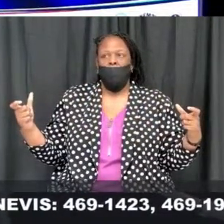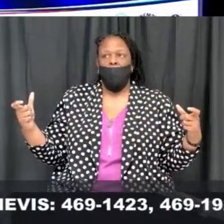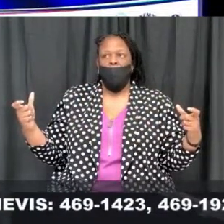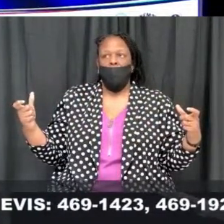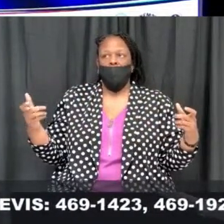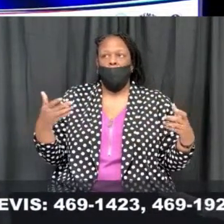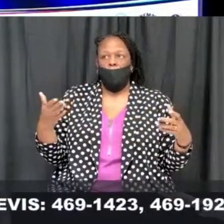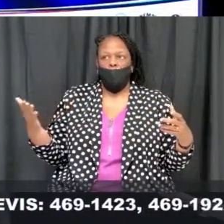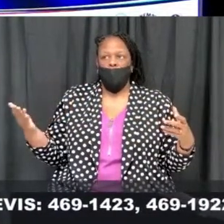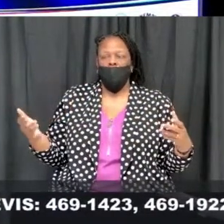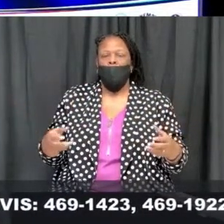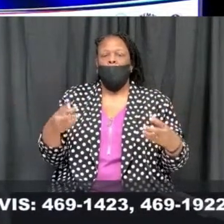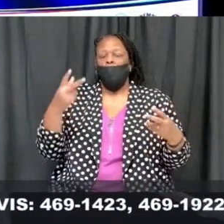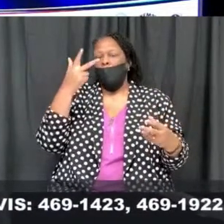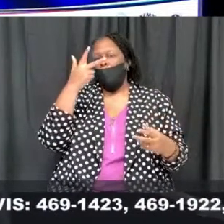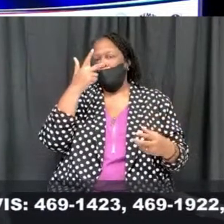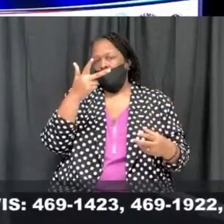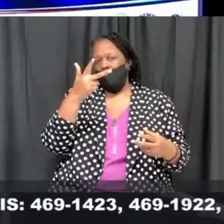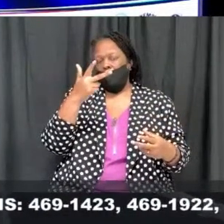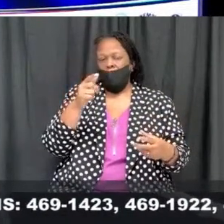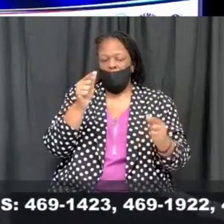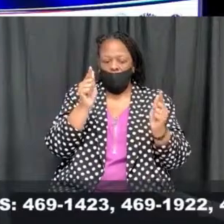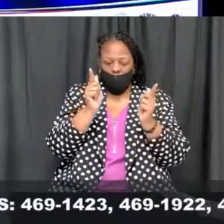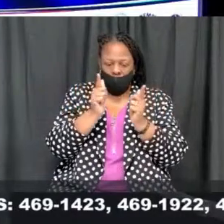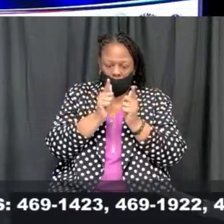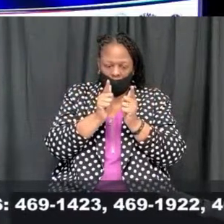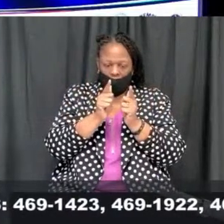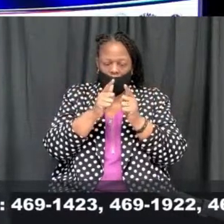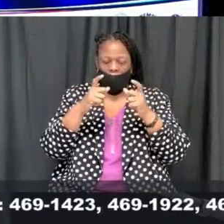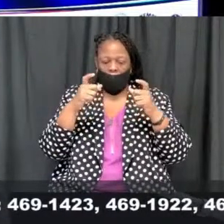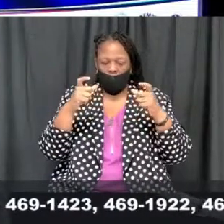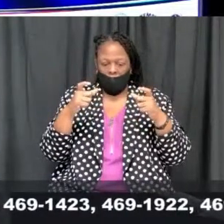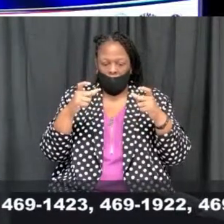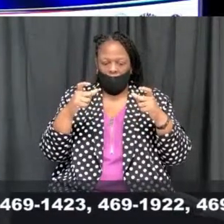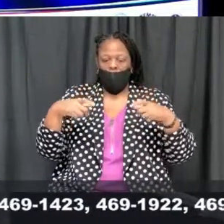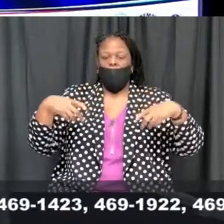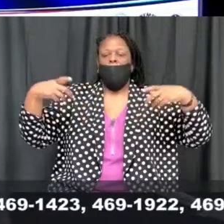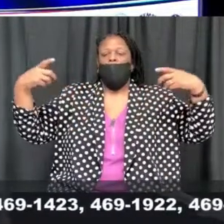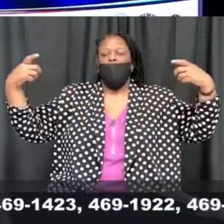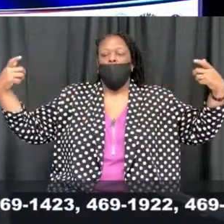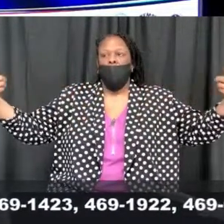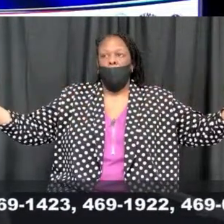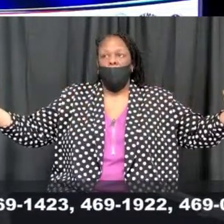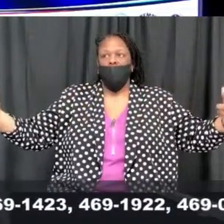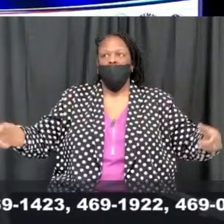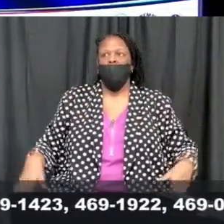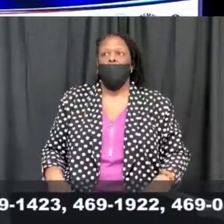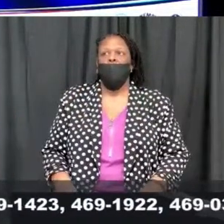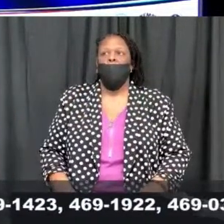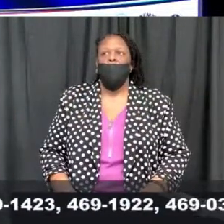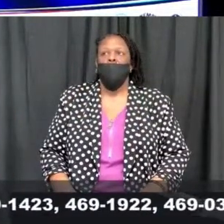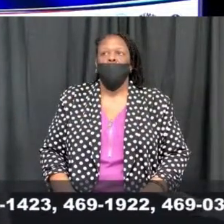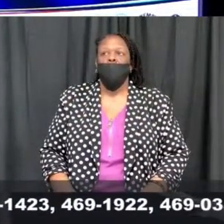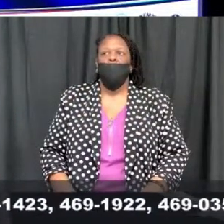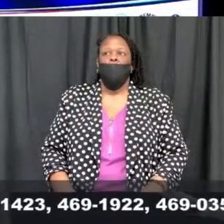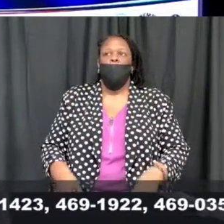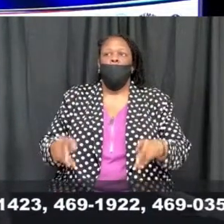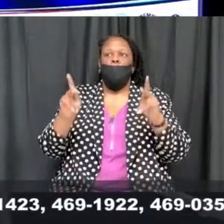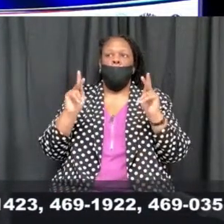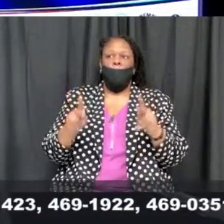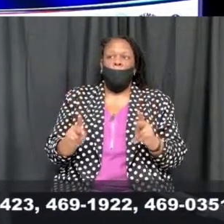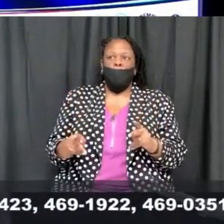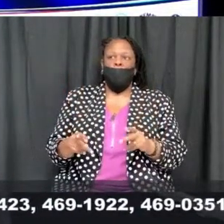categorize events into 3 categories: small, medium, and large. Large events are events with